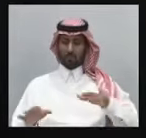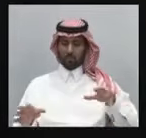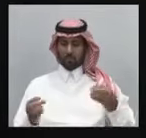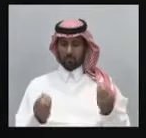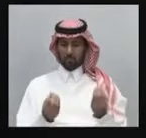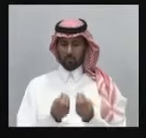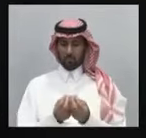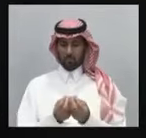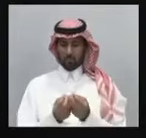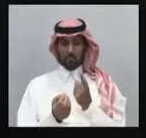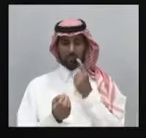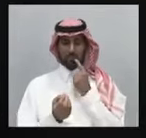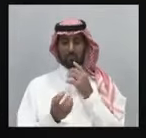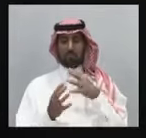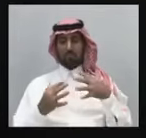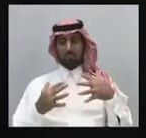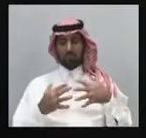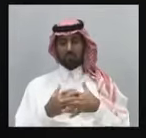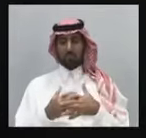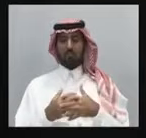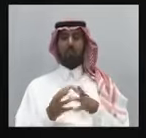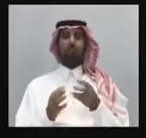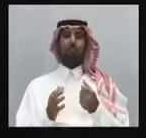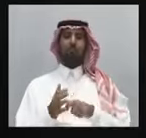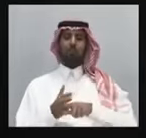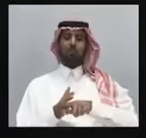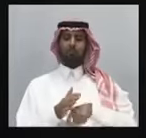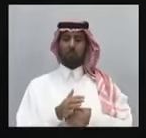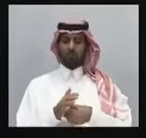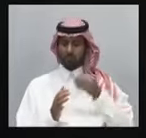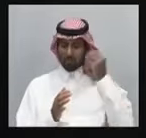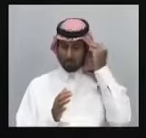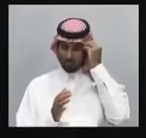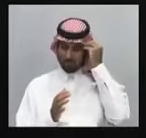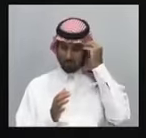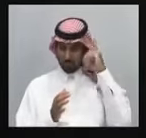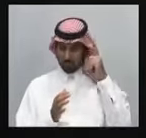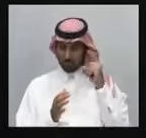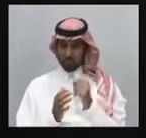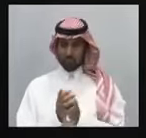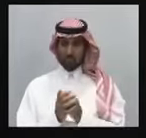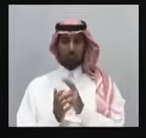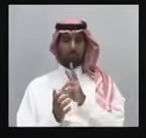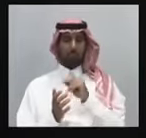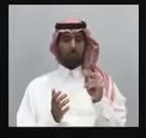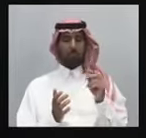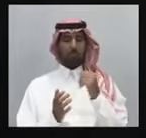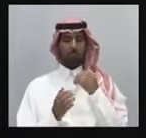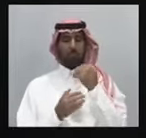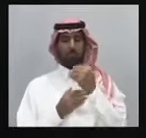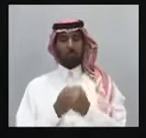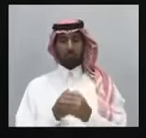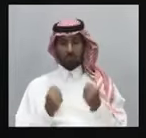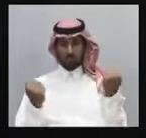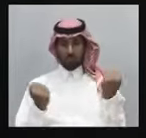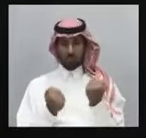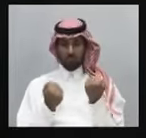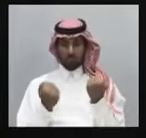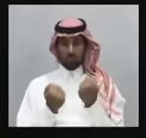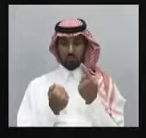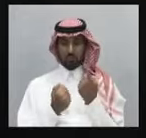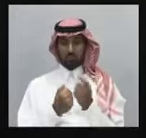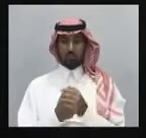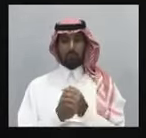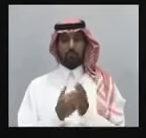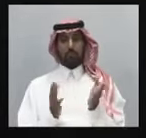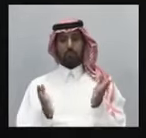gather, you will mix with engineers, experts, and you will take training.